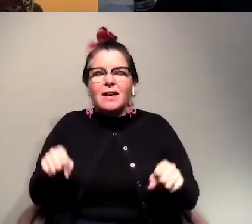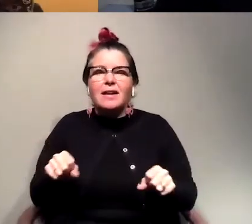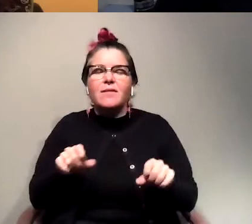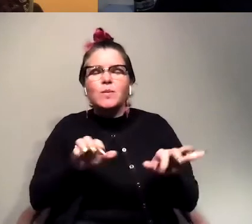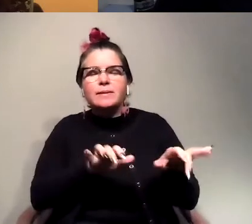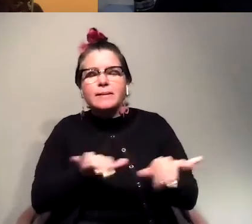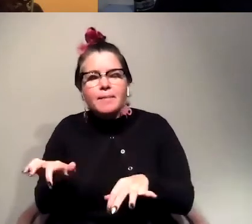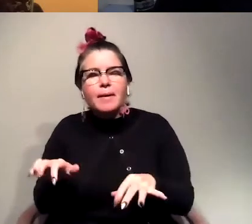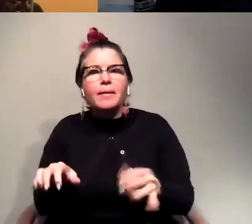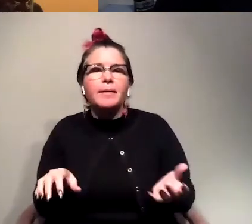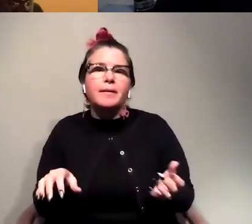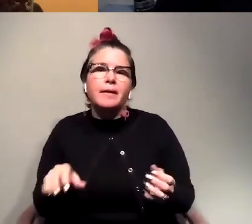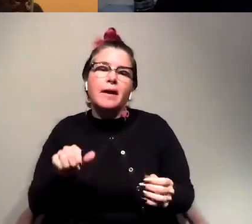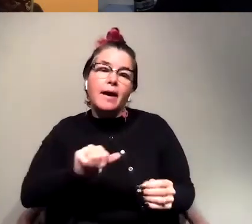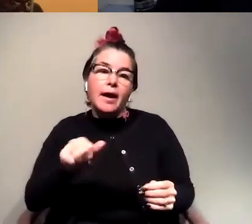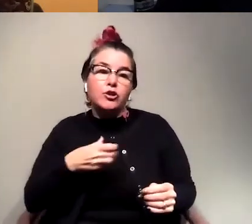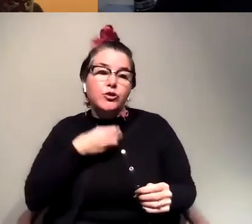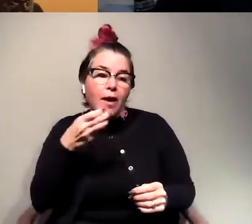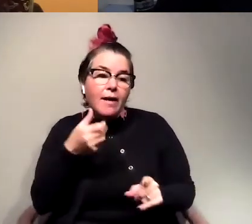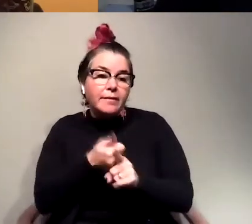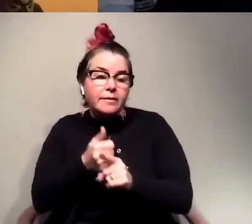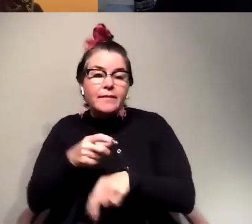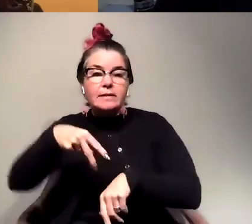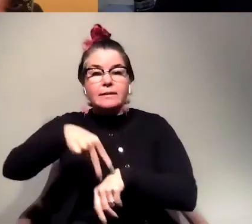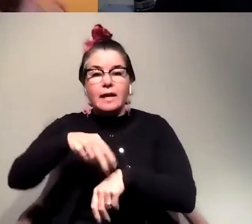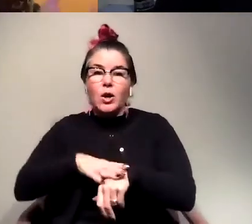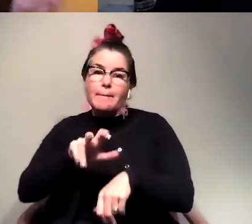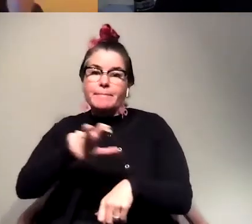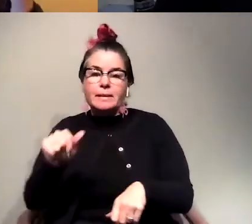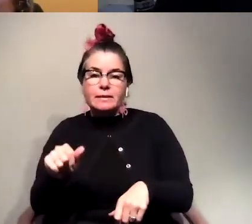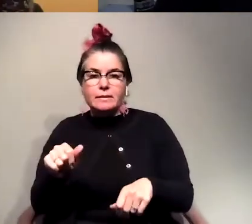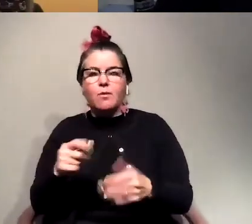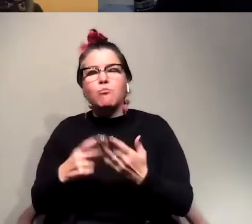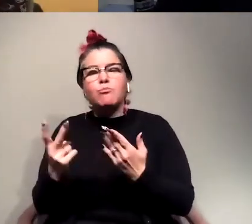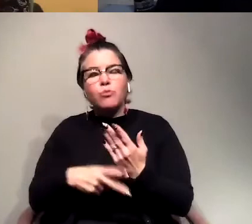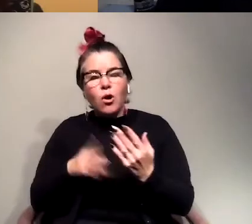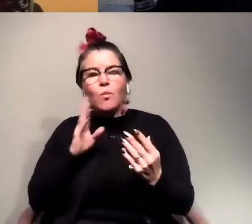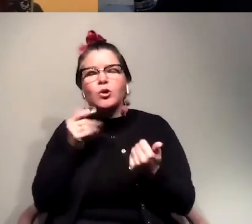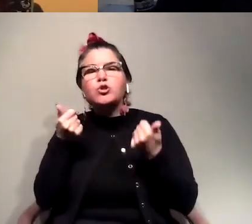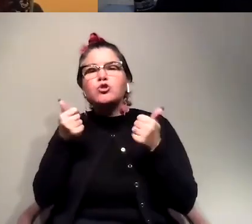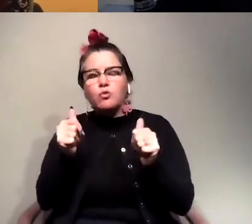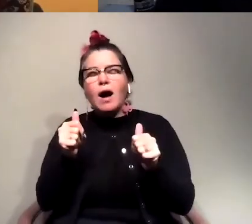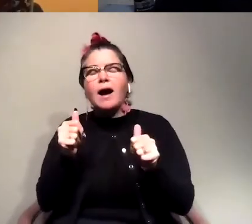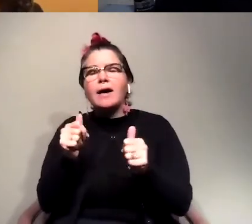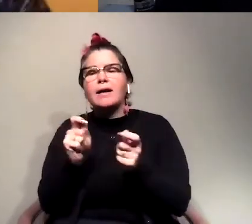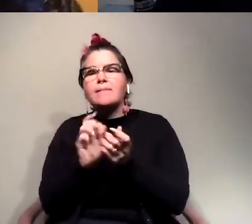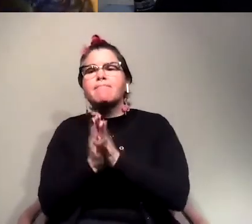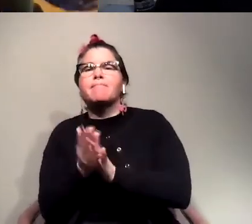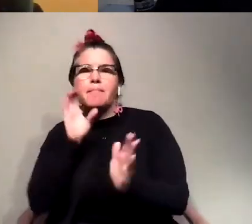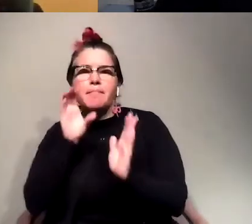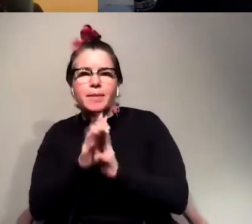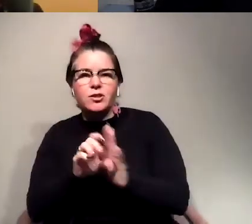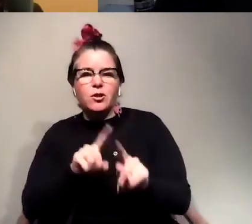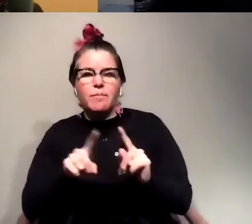out, a giraffe is standing on a pizza or something. There are programs that will attempt to render into that caption, but the giraffe is like some